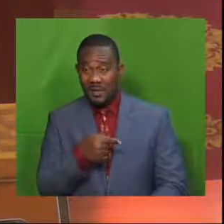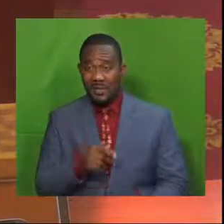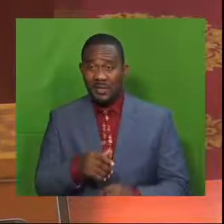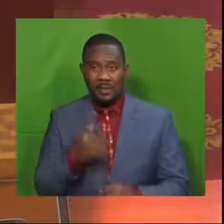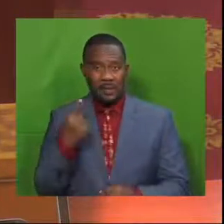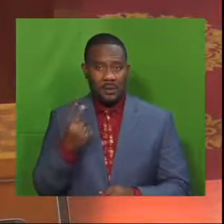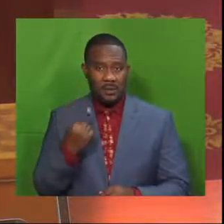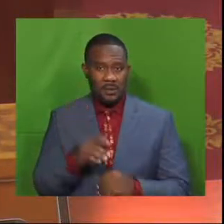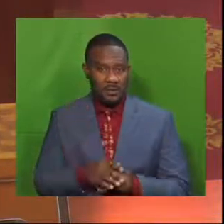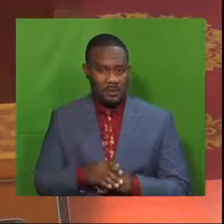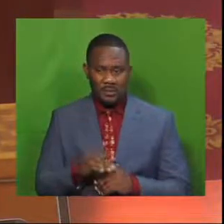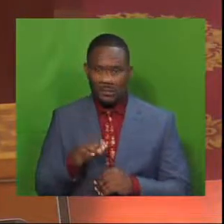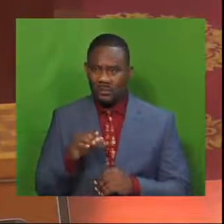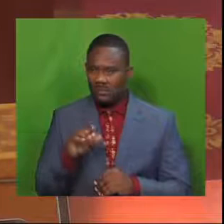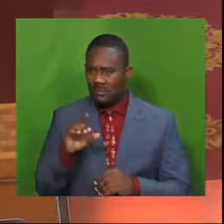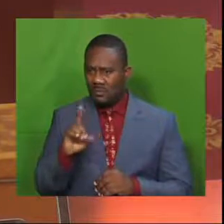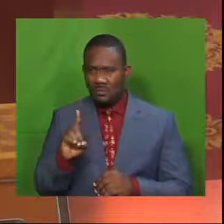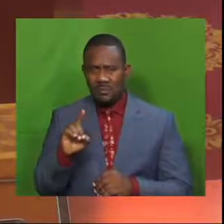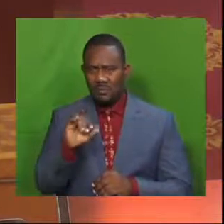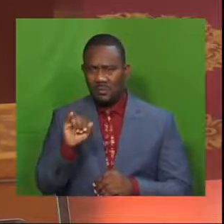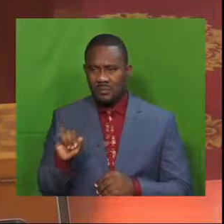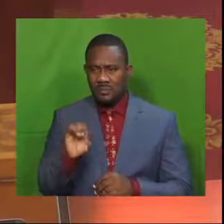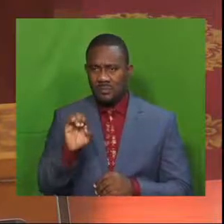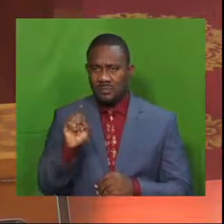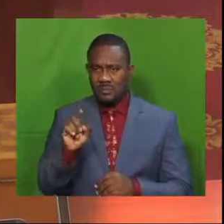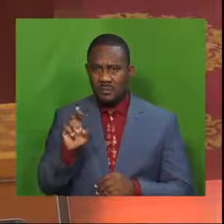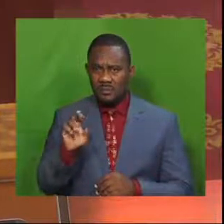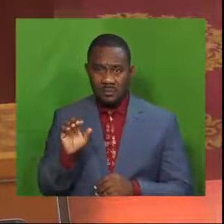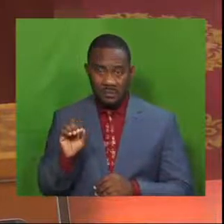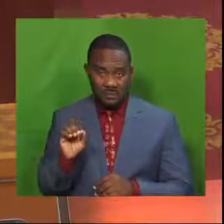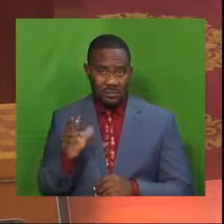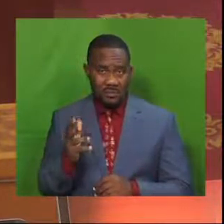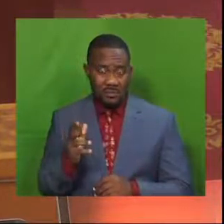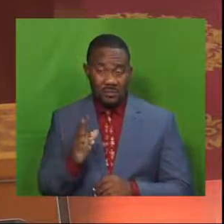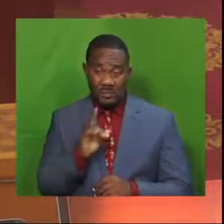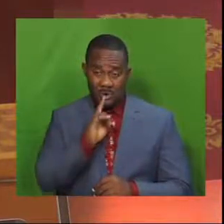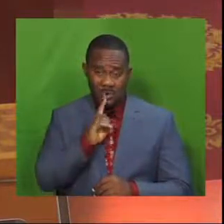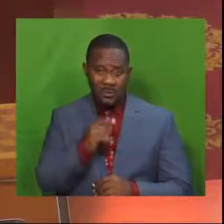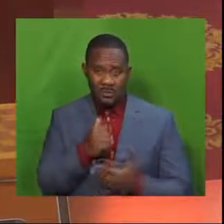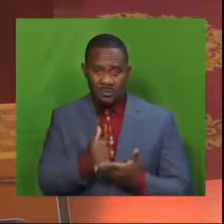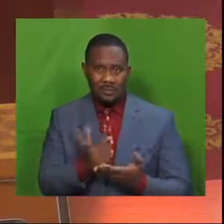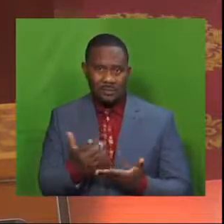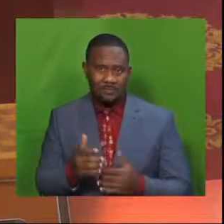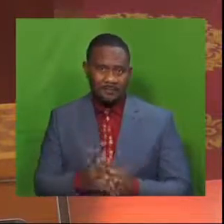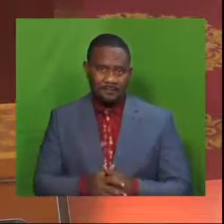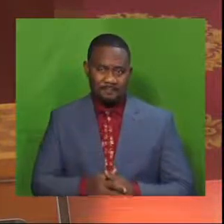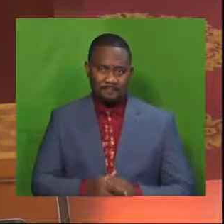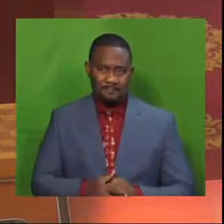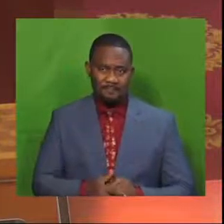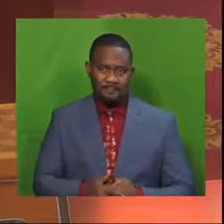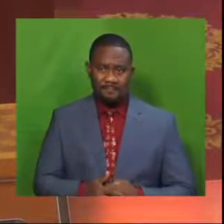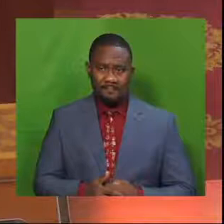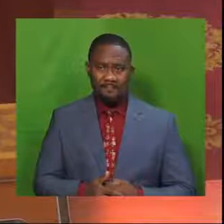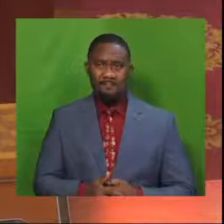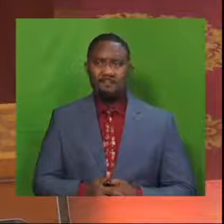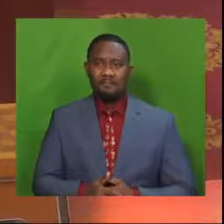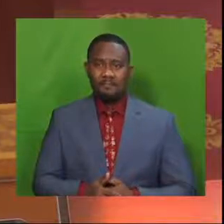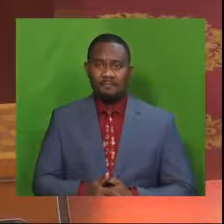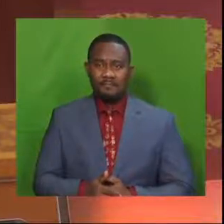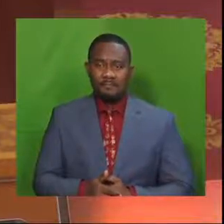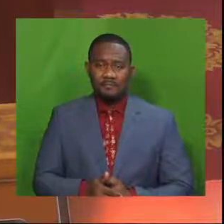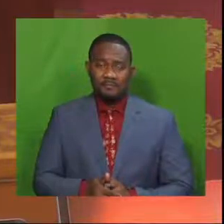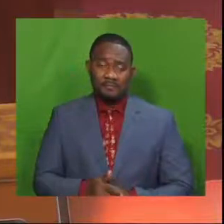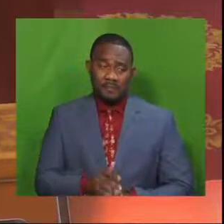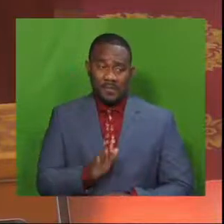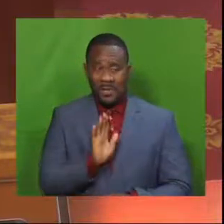Mr. Jetro and his colleagues can also help. That notwithstanding, you have your leadership. You have to work through them so that